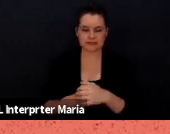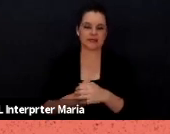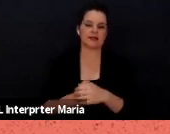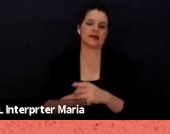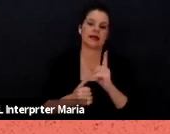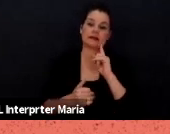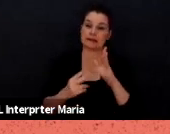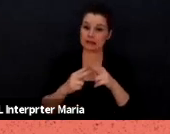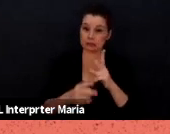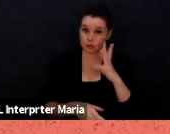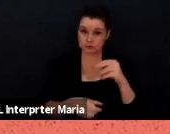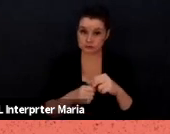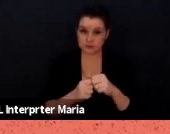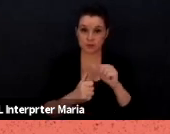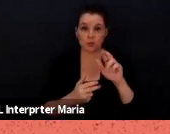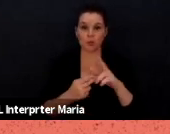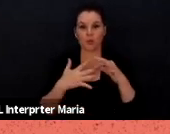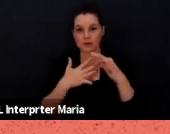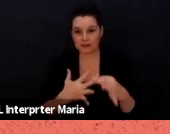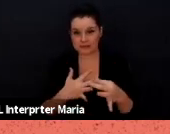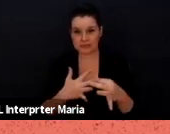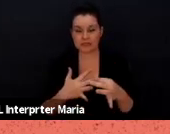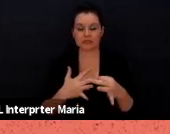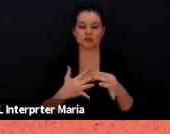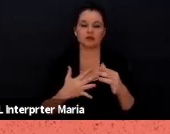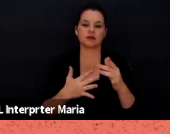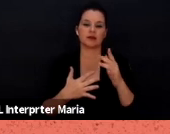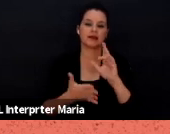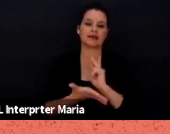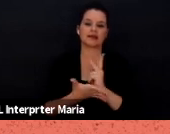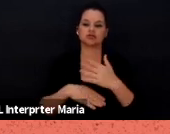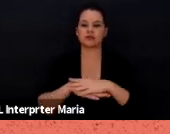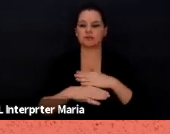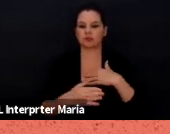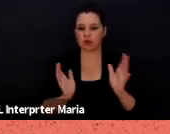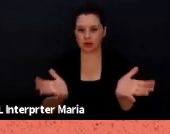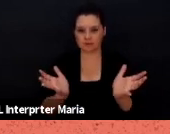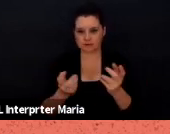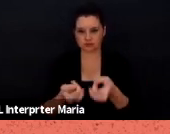either participate or lead a kitchen table conversation yourself.